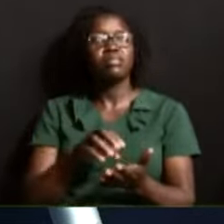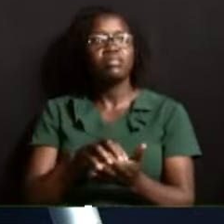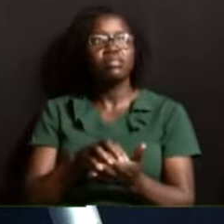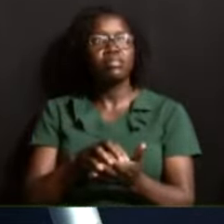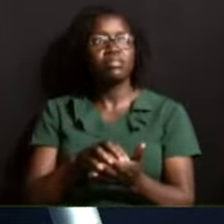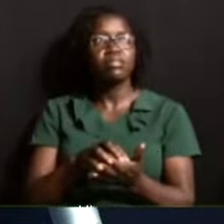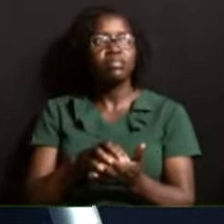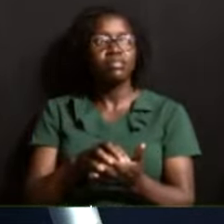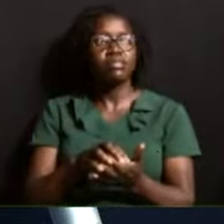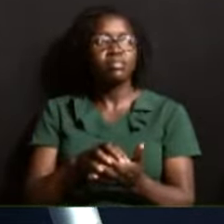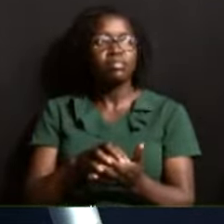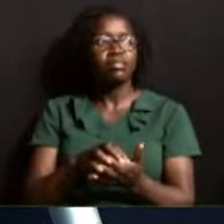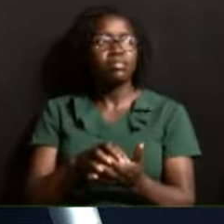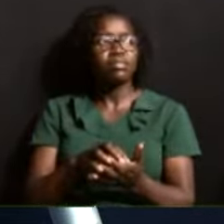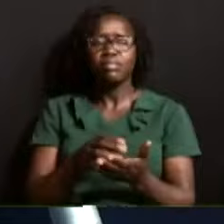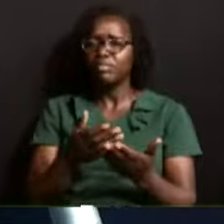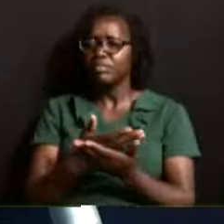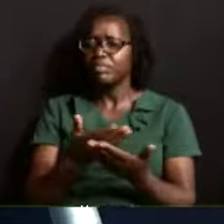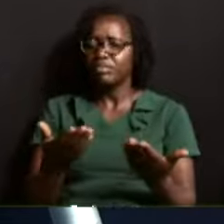and simply rest.